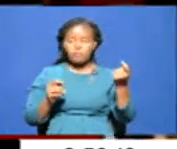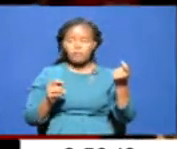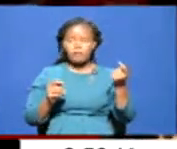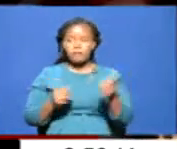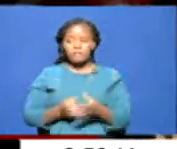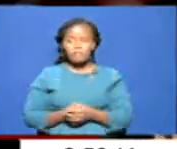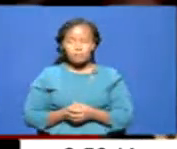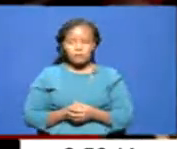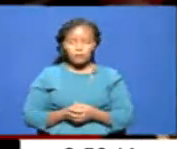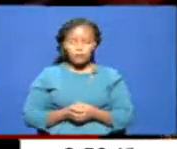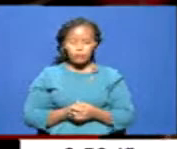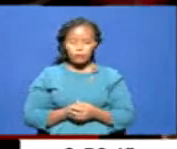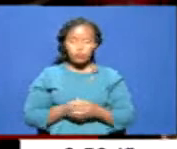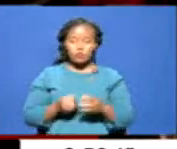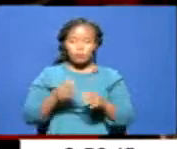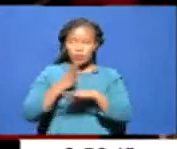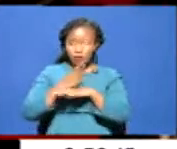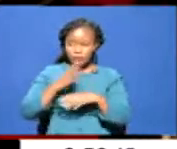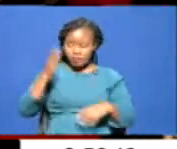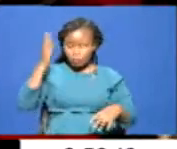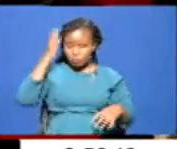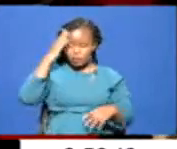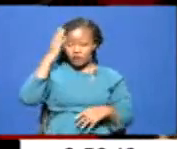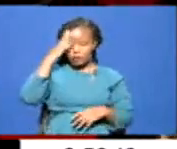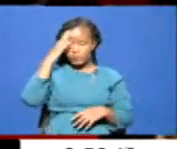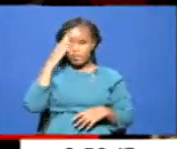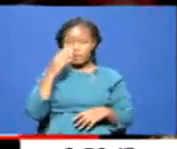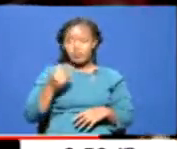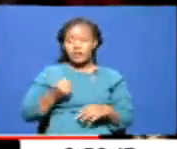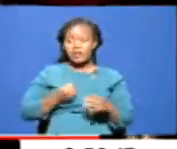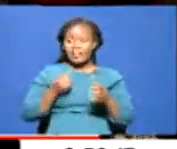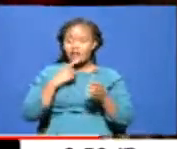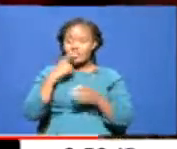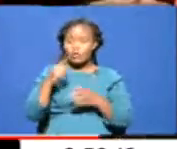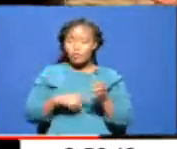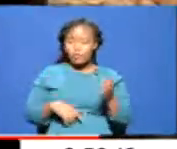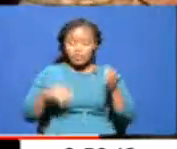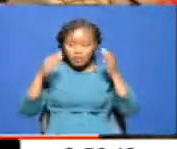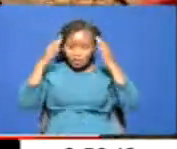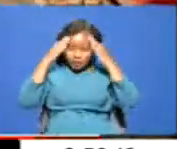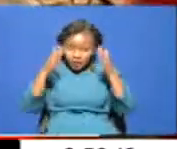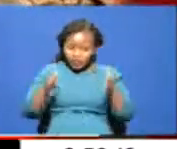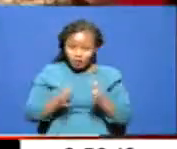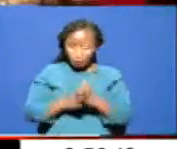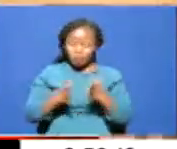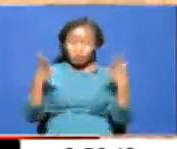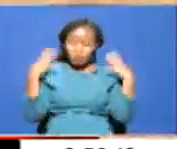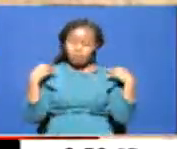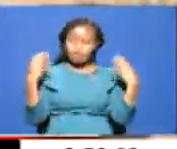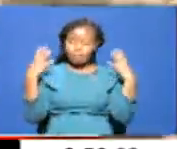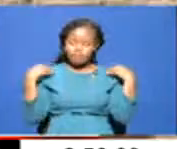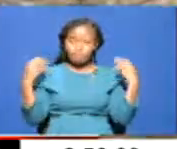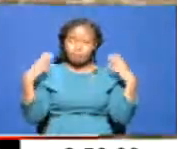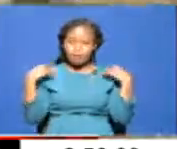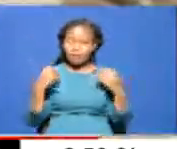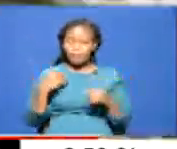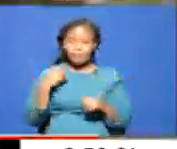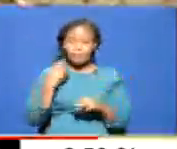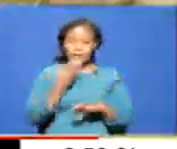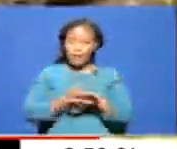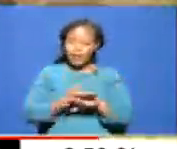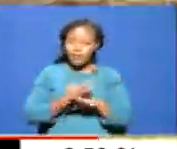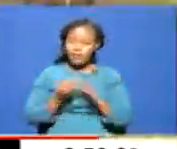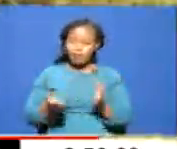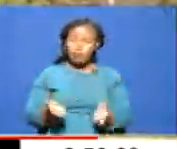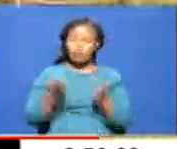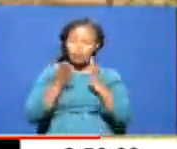Speaking on the recognition, Kiana said that she had been dedicated and practiced hard to improve in her skill. The season, which